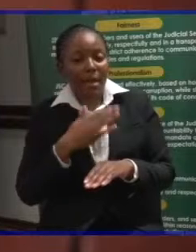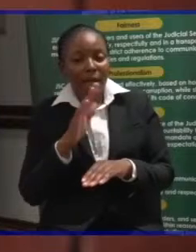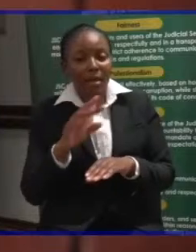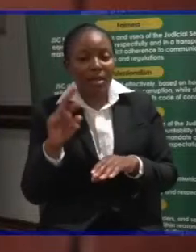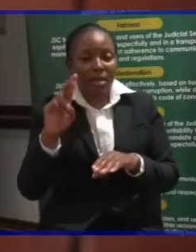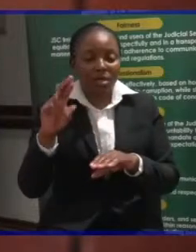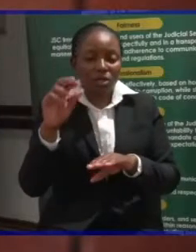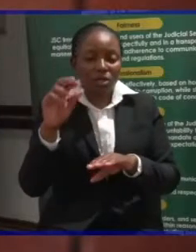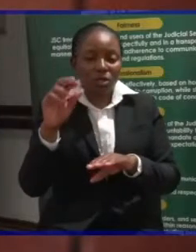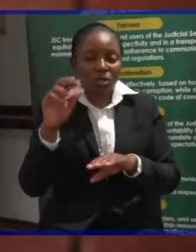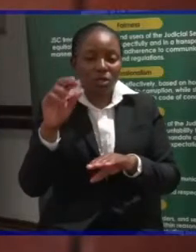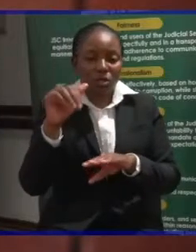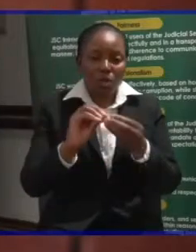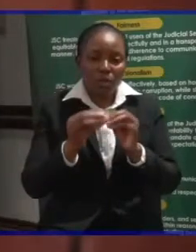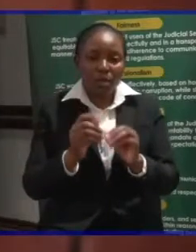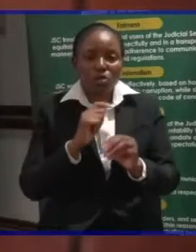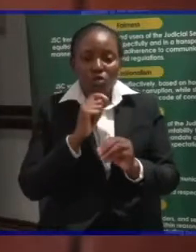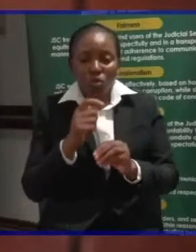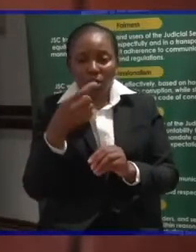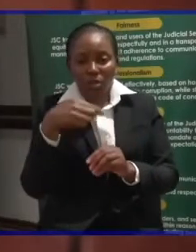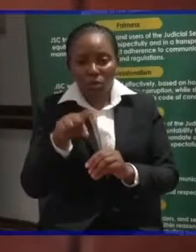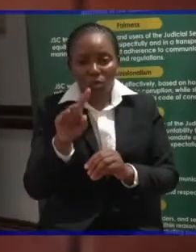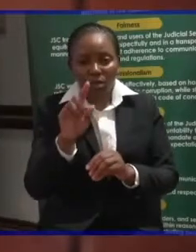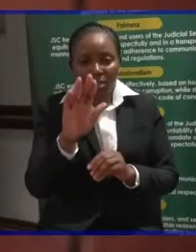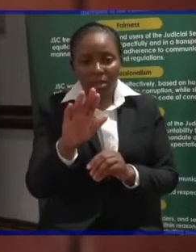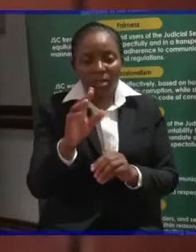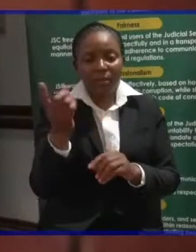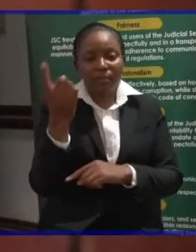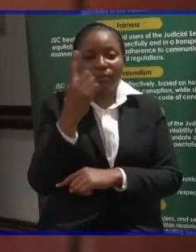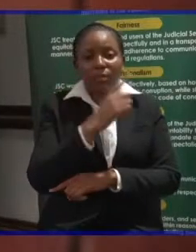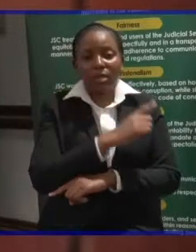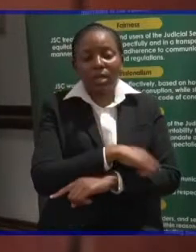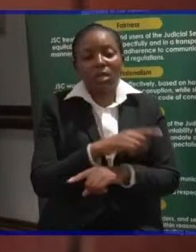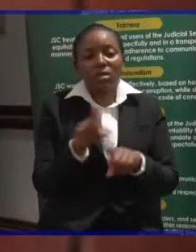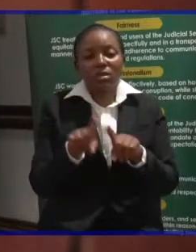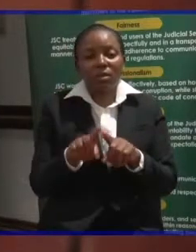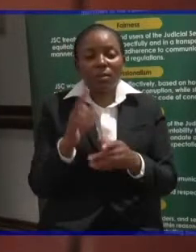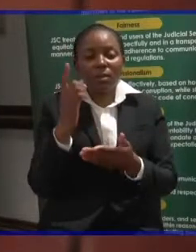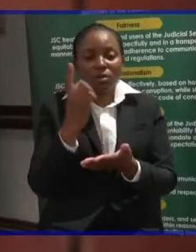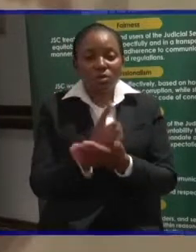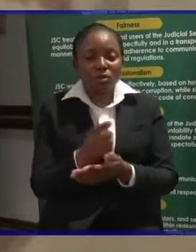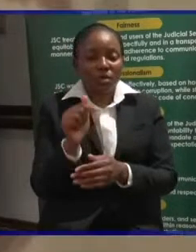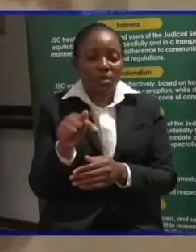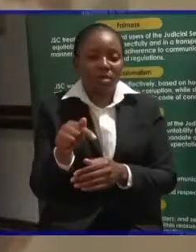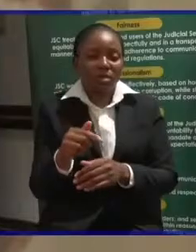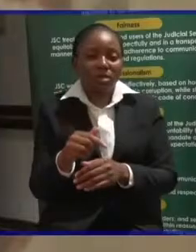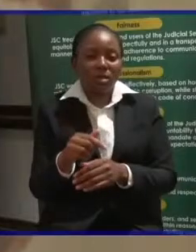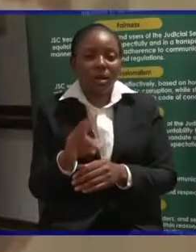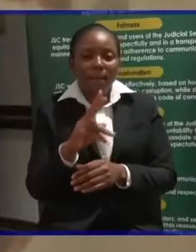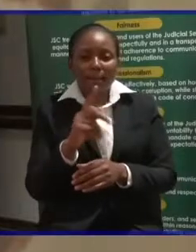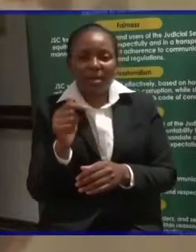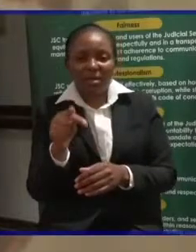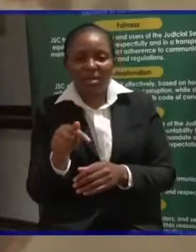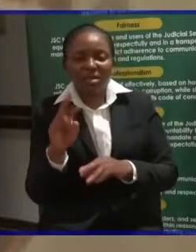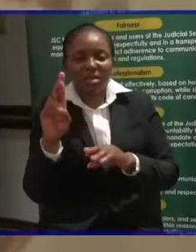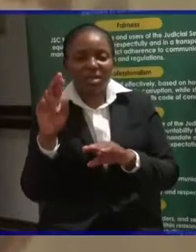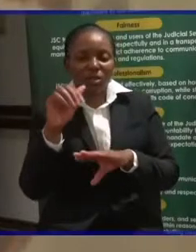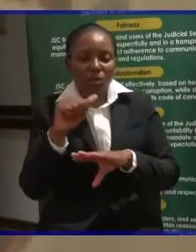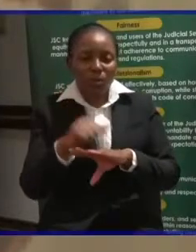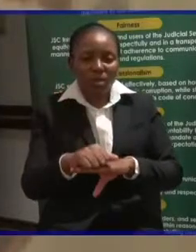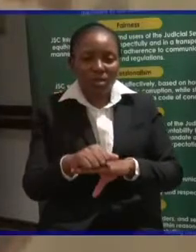co-regional magistrate to make sure that it goes that same day. And that was done. But all the same, as a regional